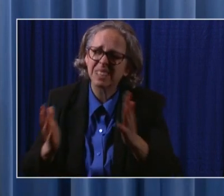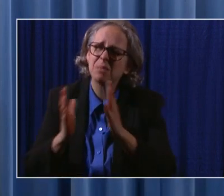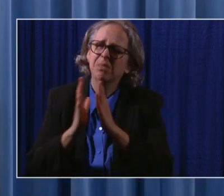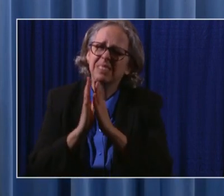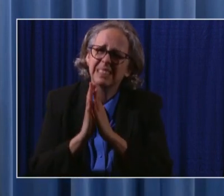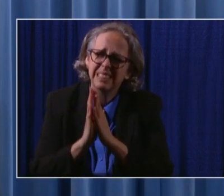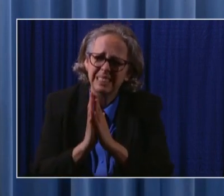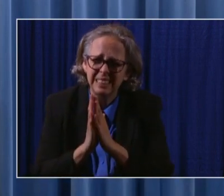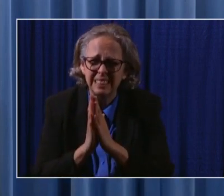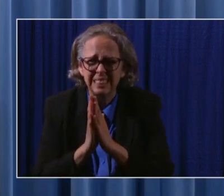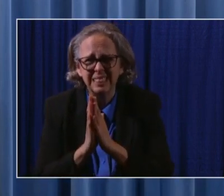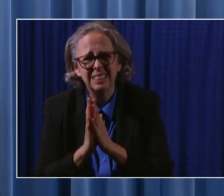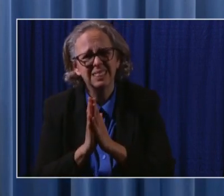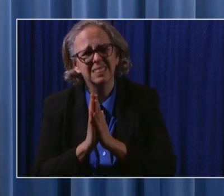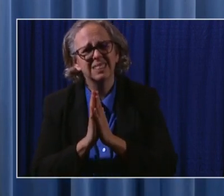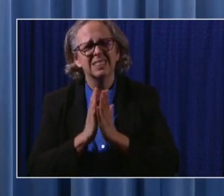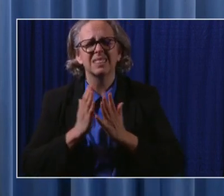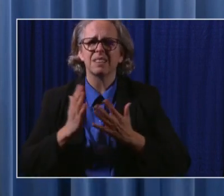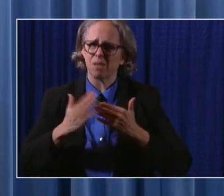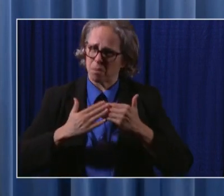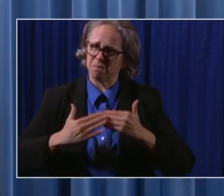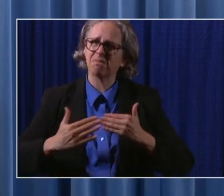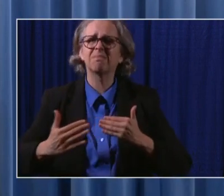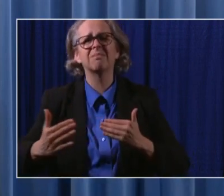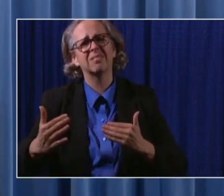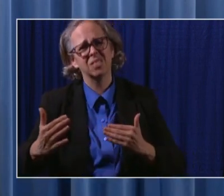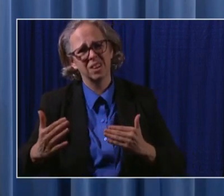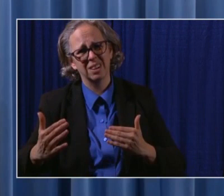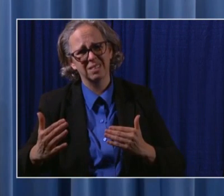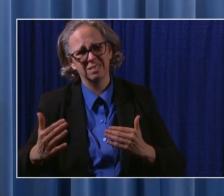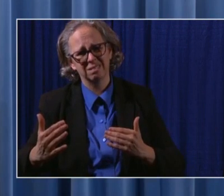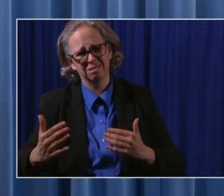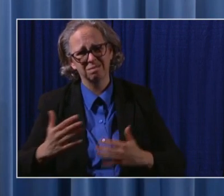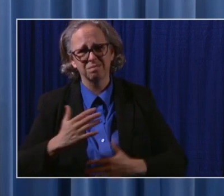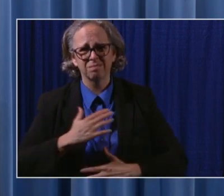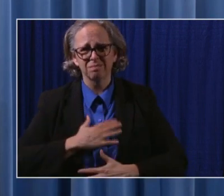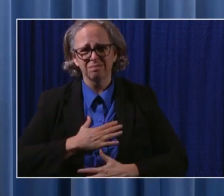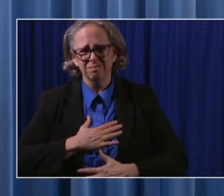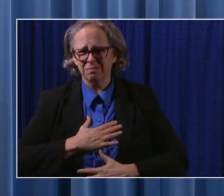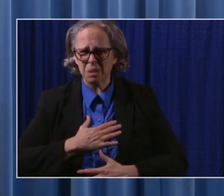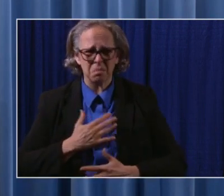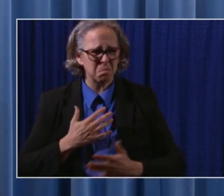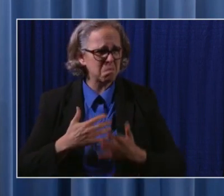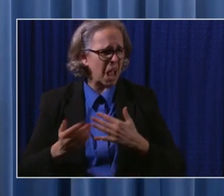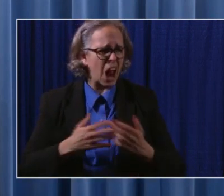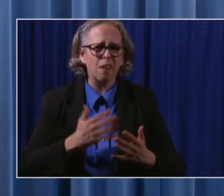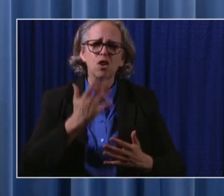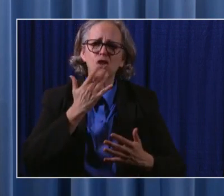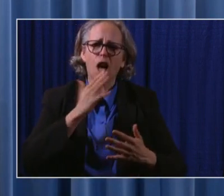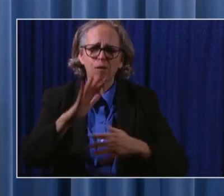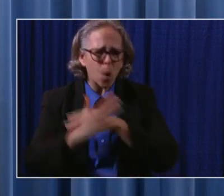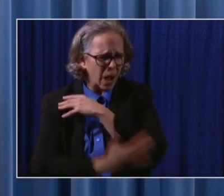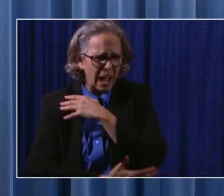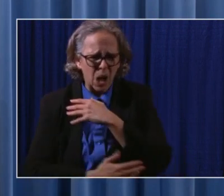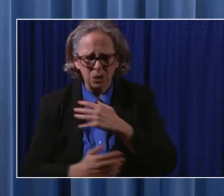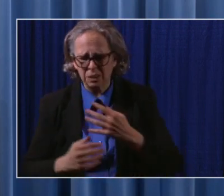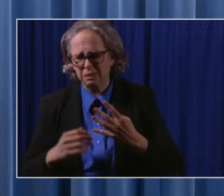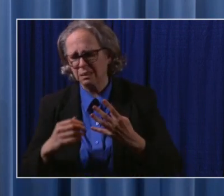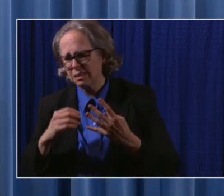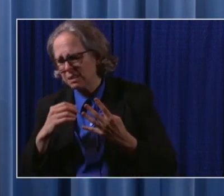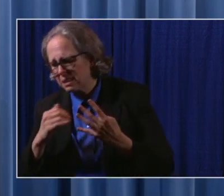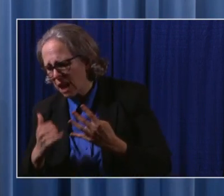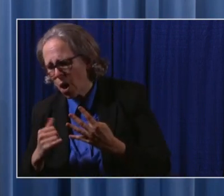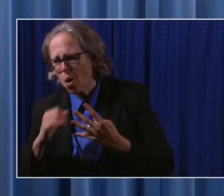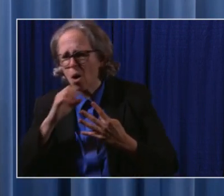forward is, if you live in a yellow county or an orange county, what you do